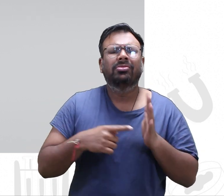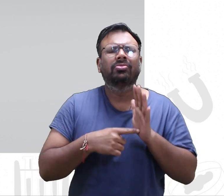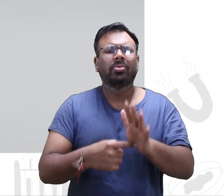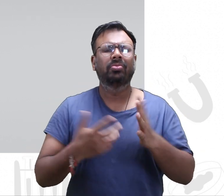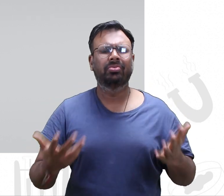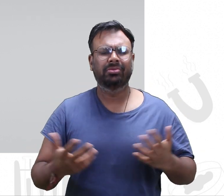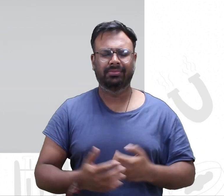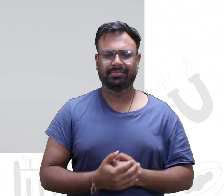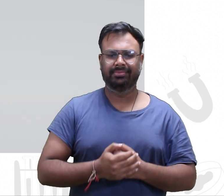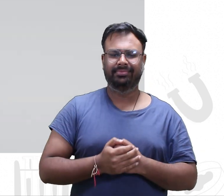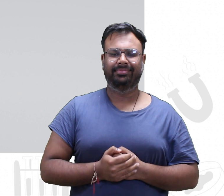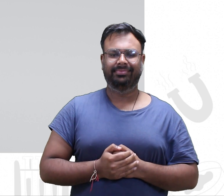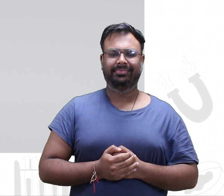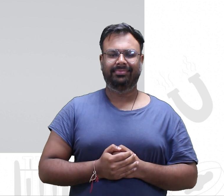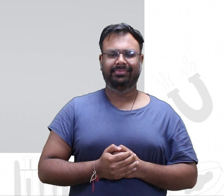Equipment.